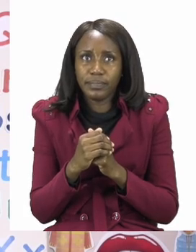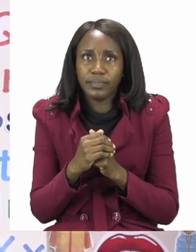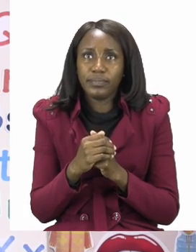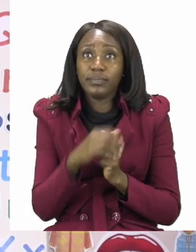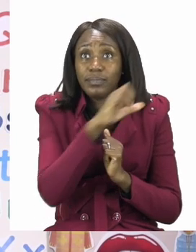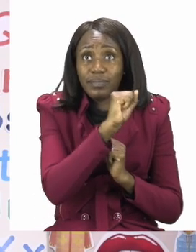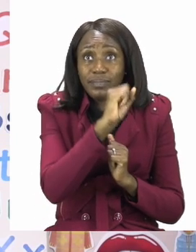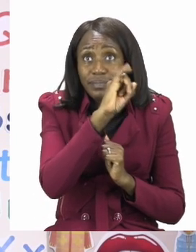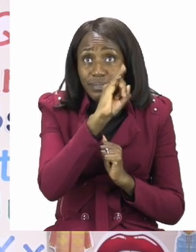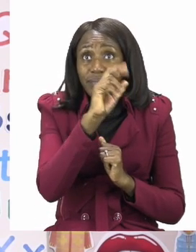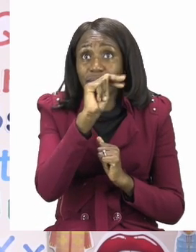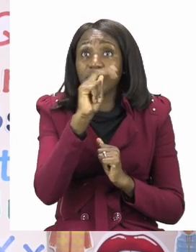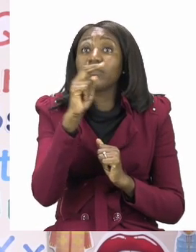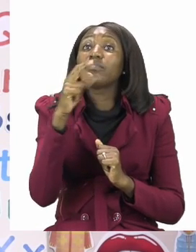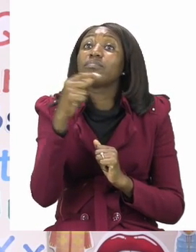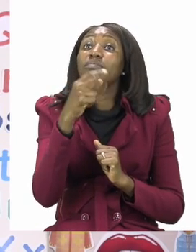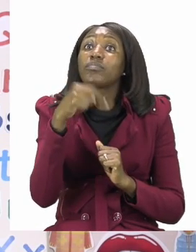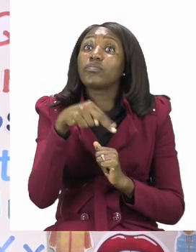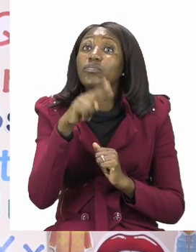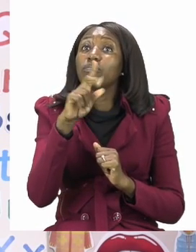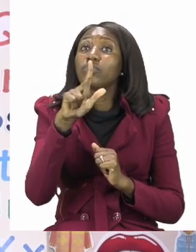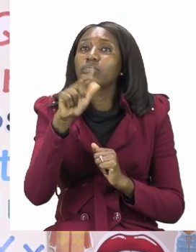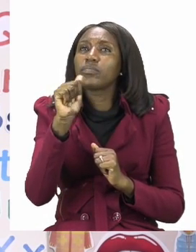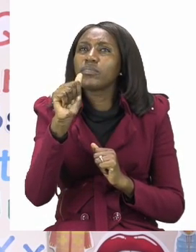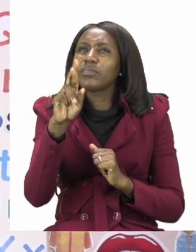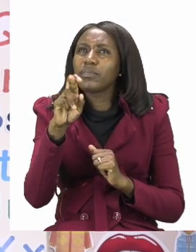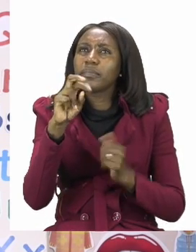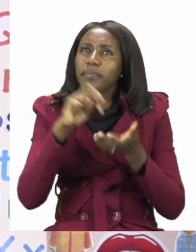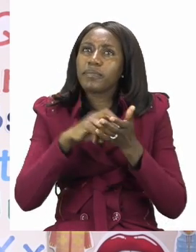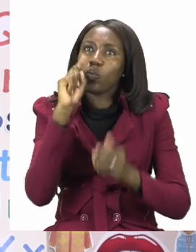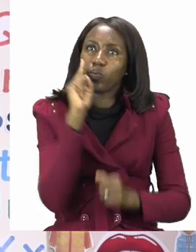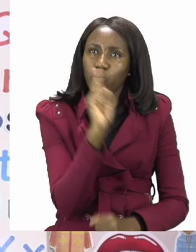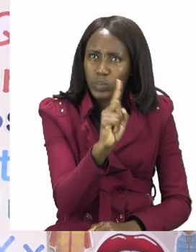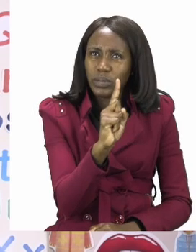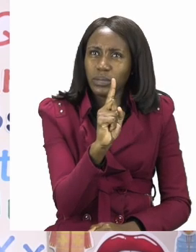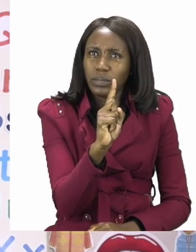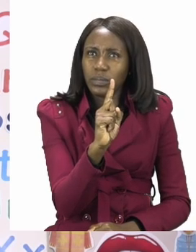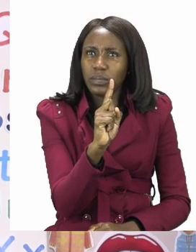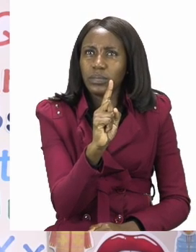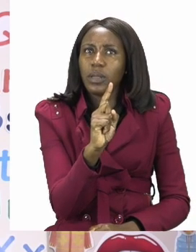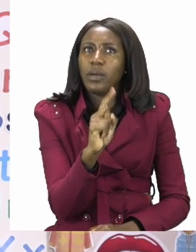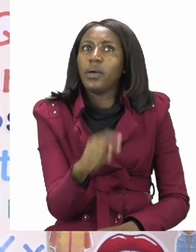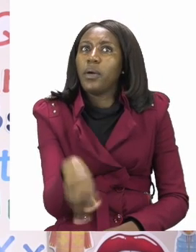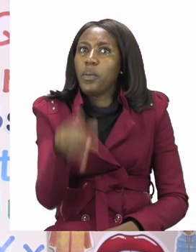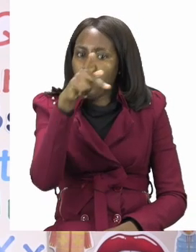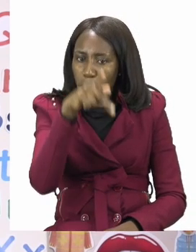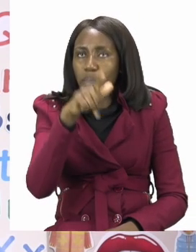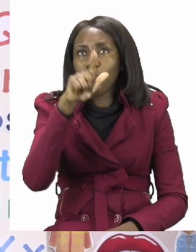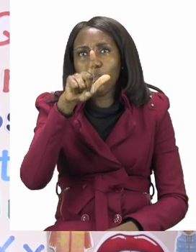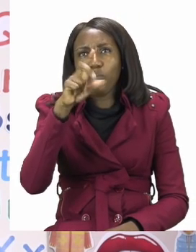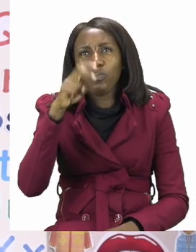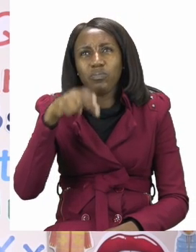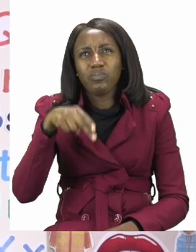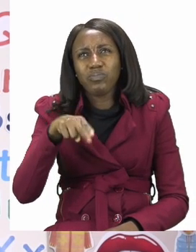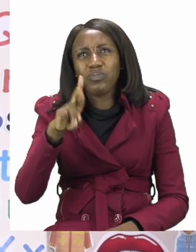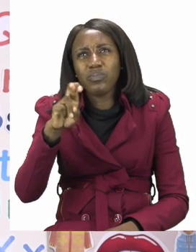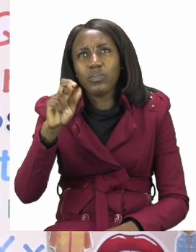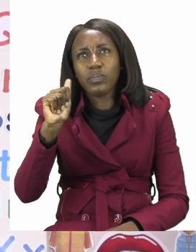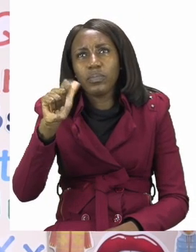which means one pair. We are now going to make it a plural. We first need to